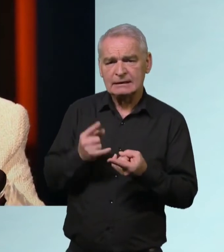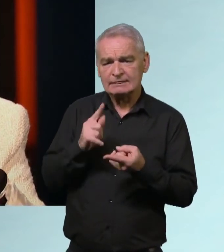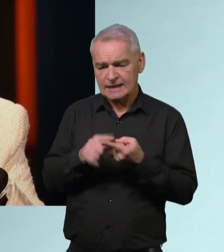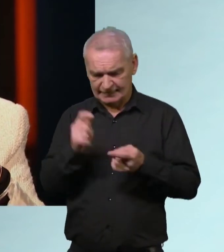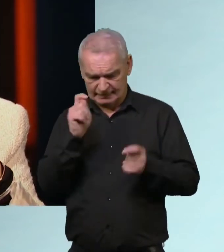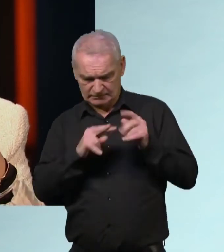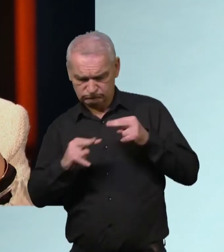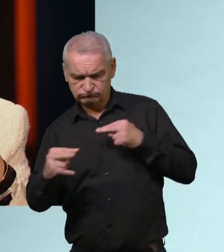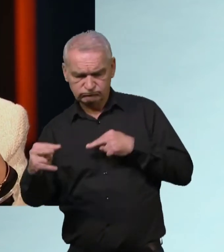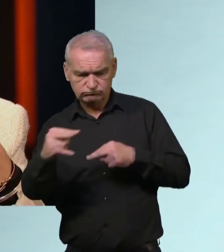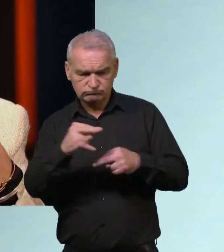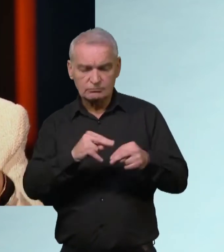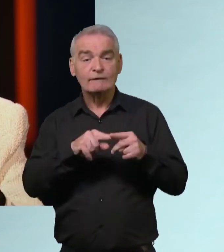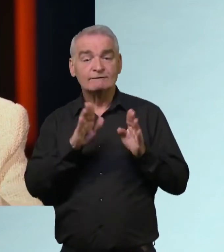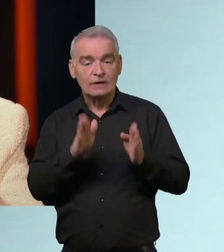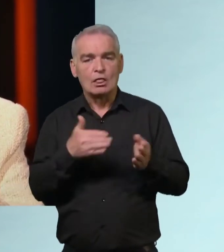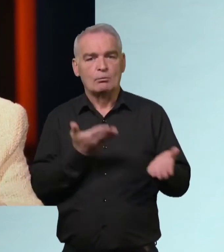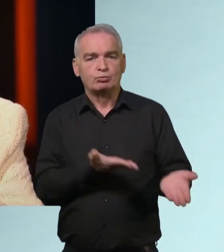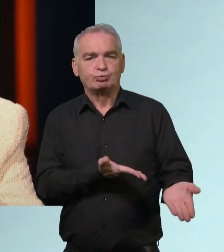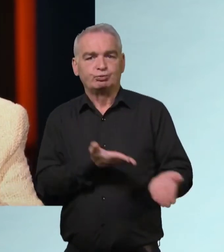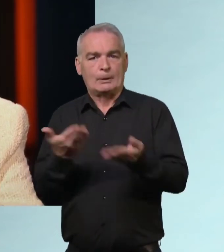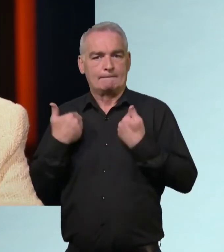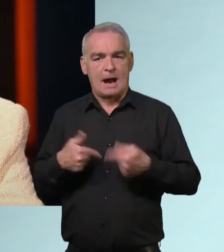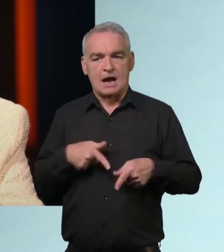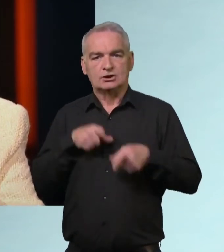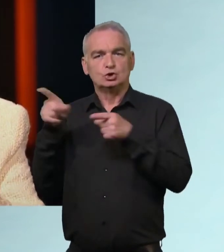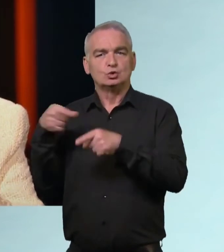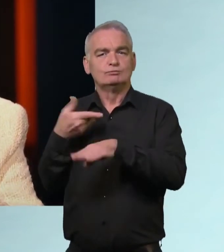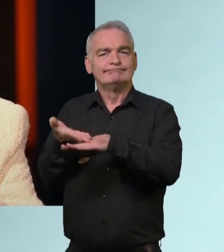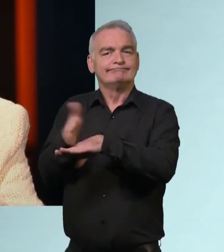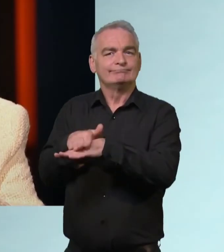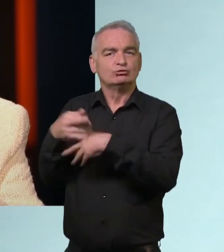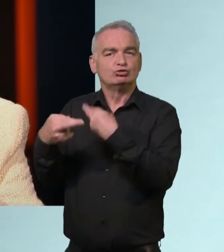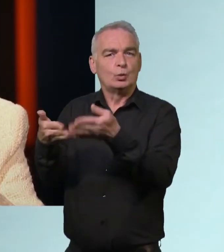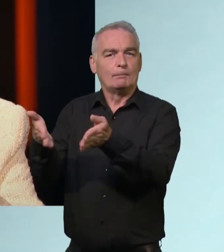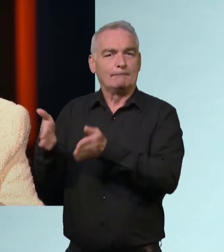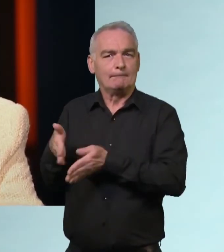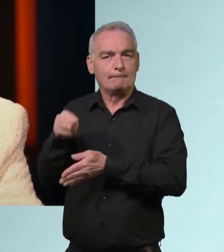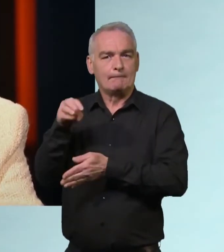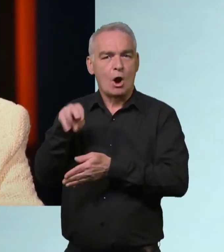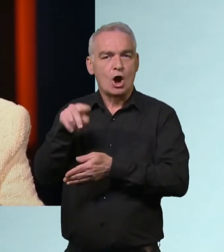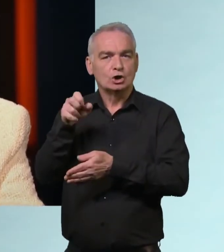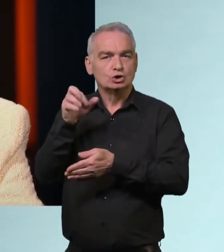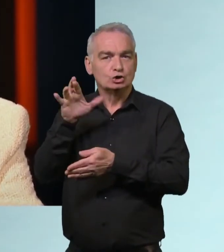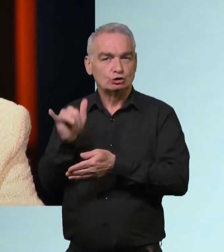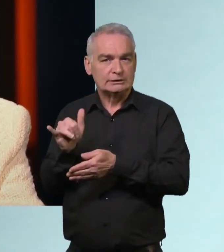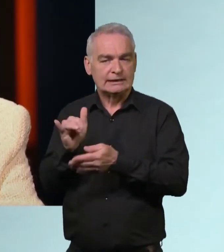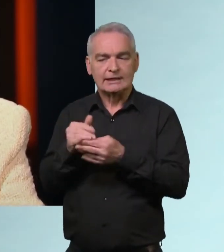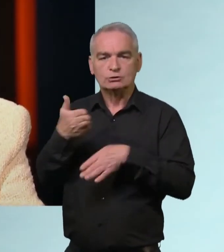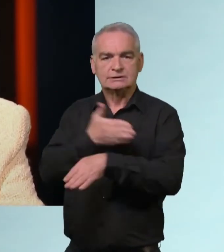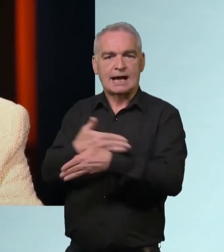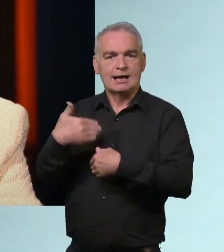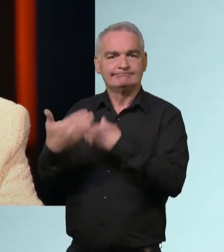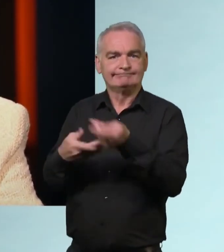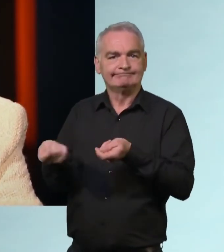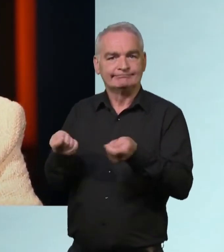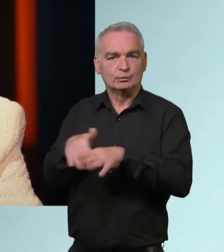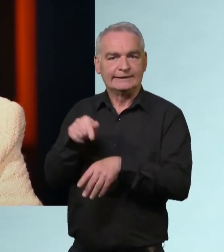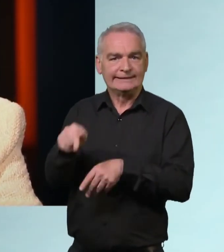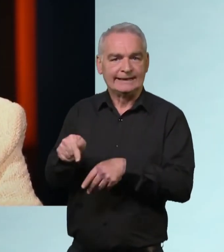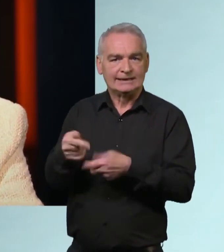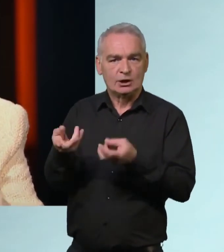And then so that we would know when we got back to the mortuary what we were going to be dealing with, okay. what we'd need to do, what we'd need to be prepared for. So,